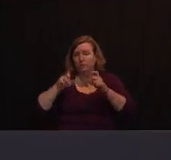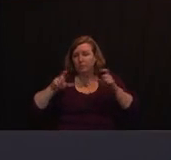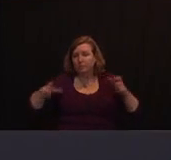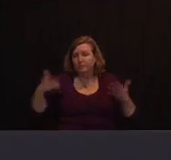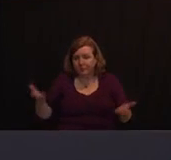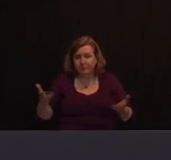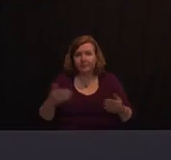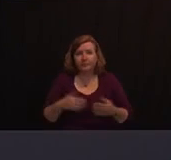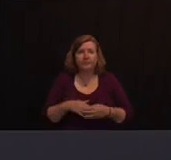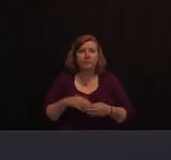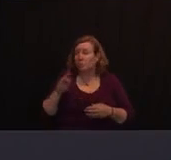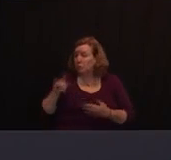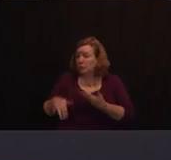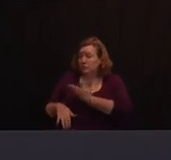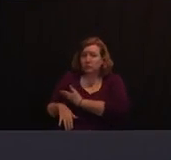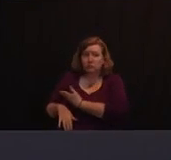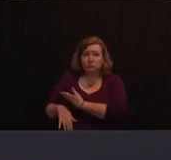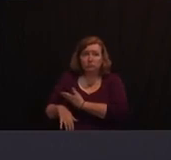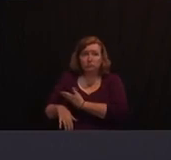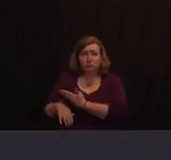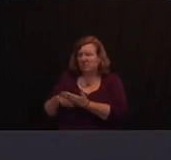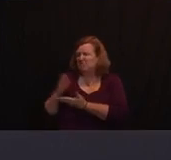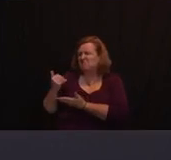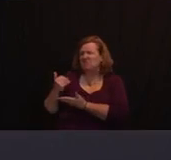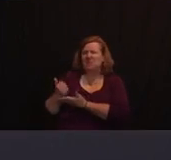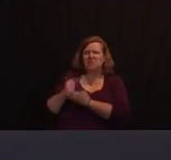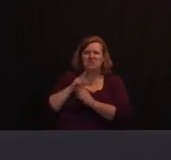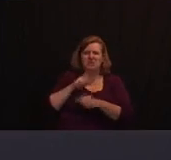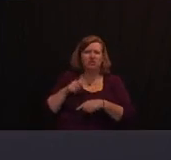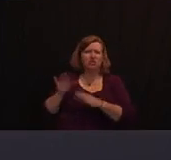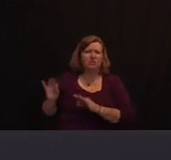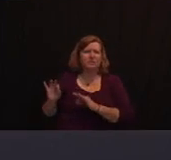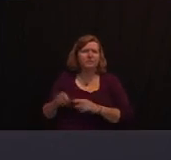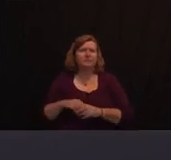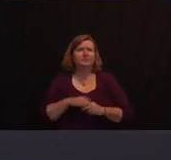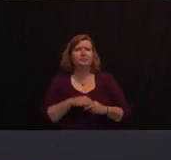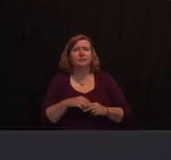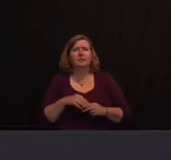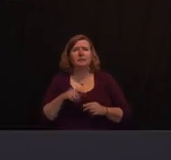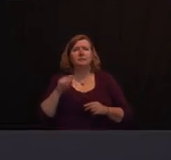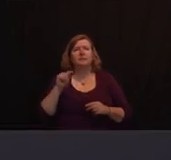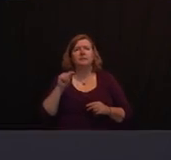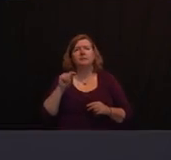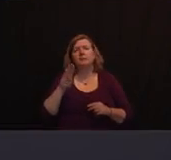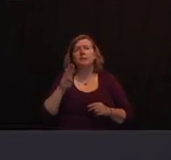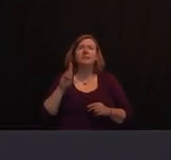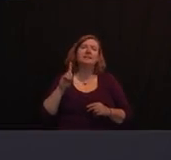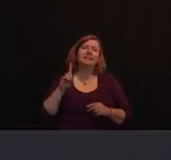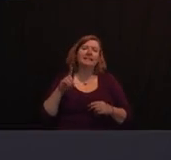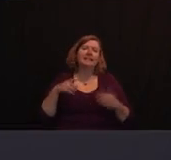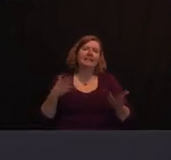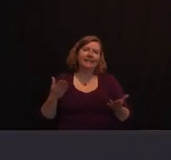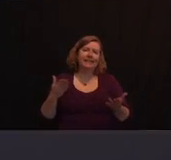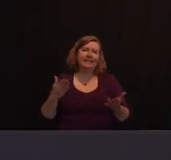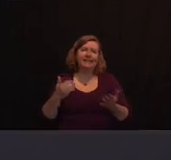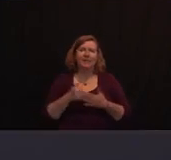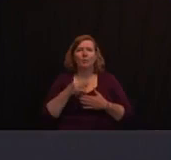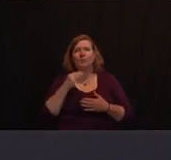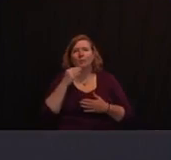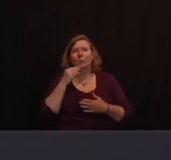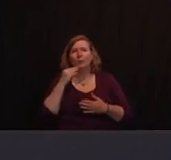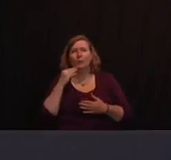I predict you're going to say it is to be determined, given we just heard this yesterday in terms of how we deal with homebound,